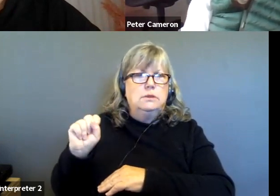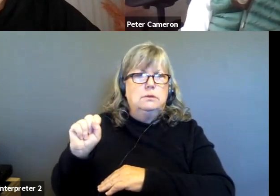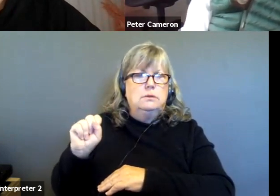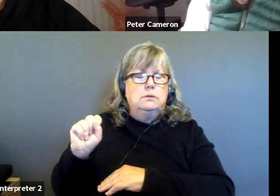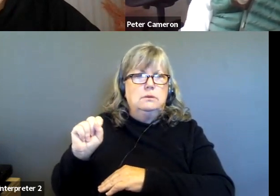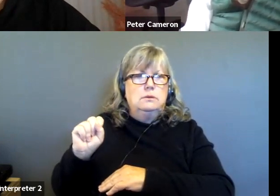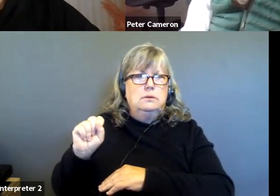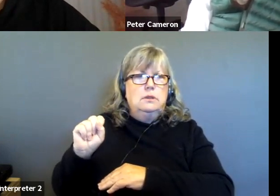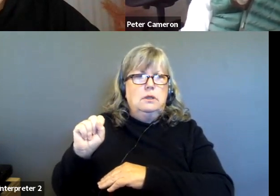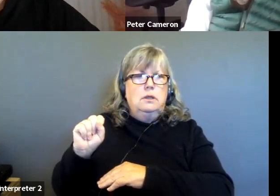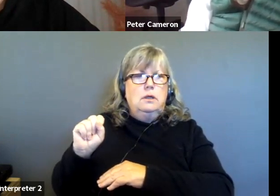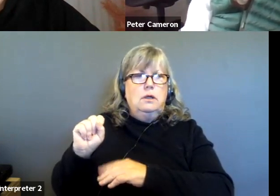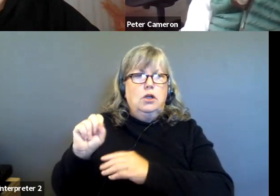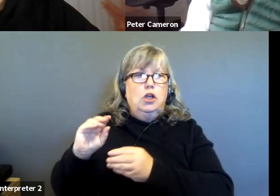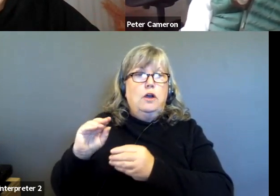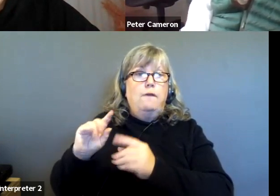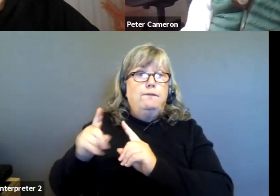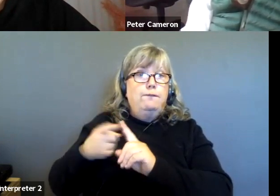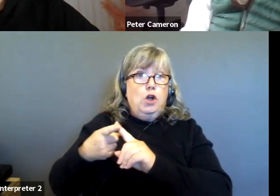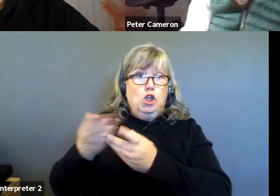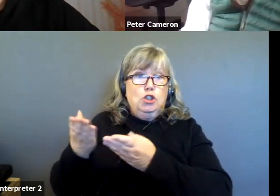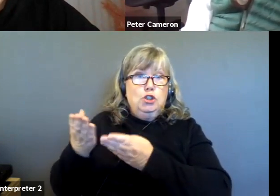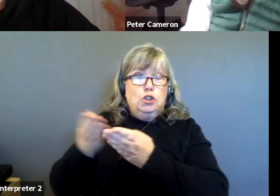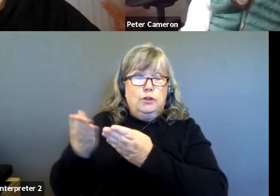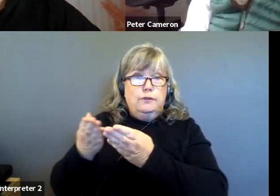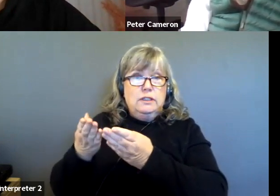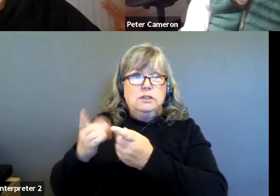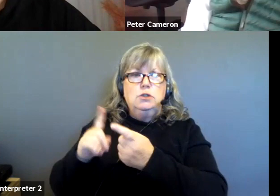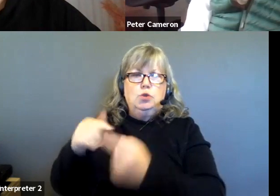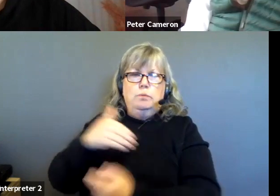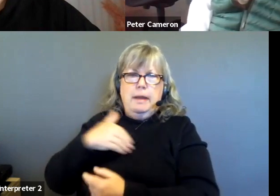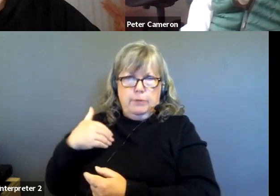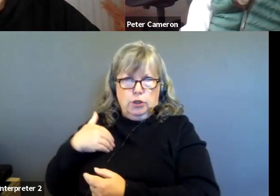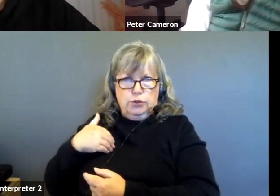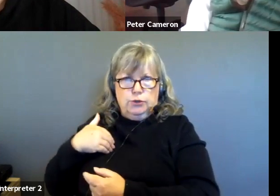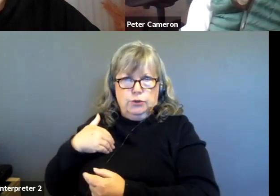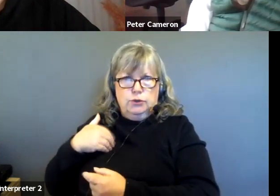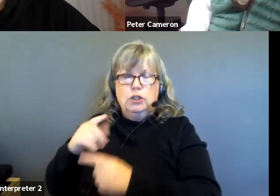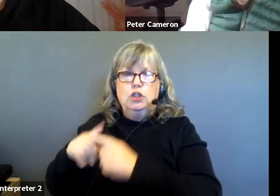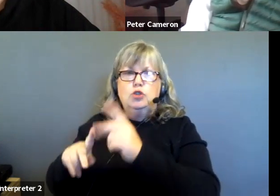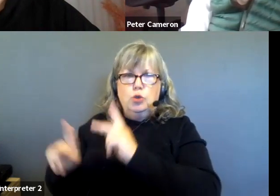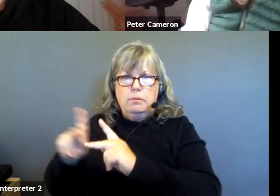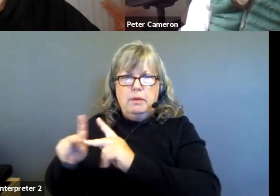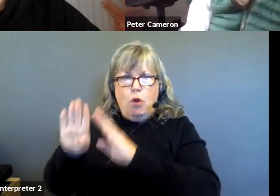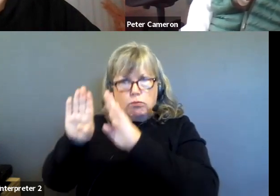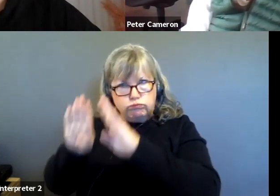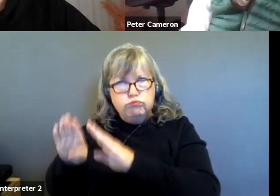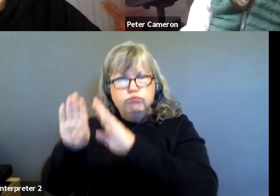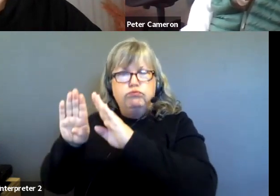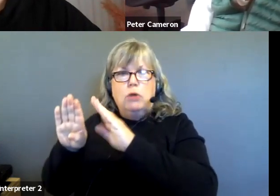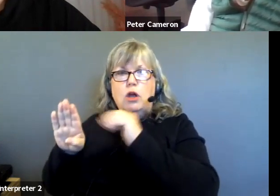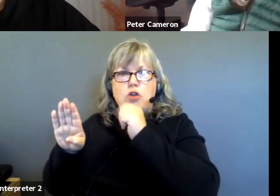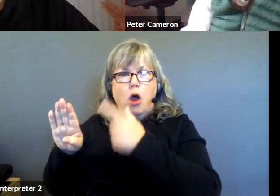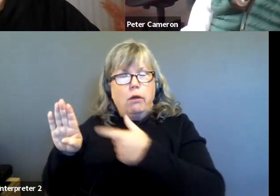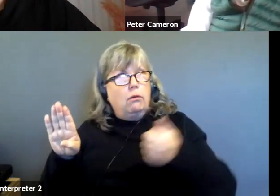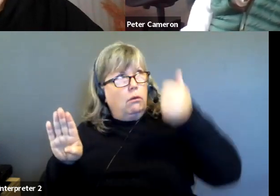serve, first service is to the members, to the people, not to the corporation shareholders.